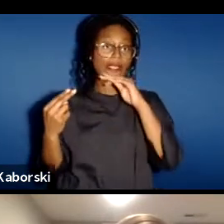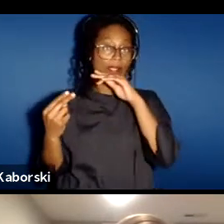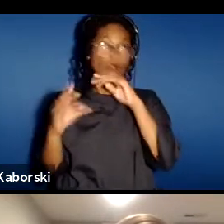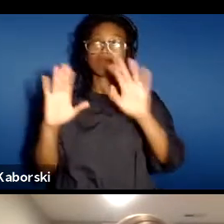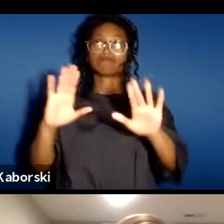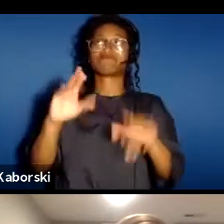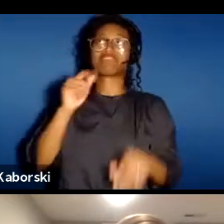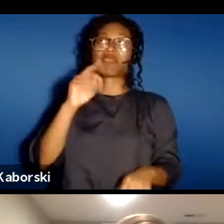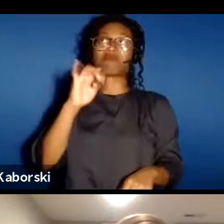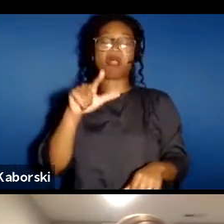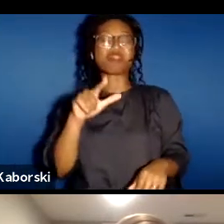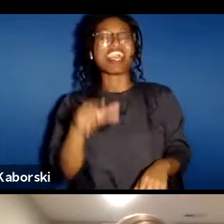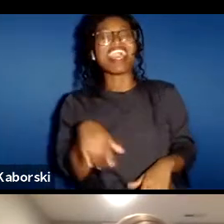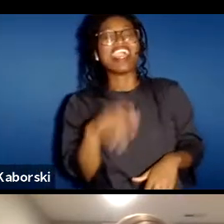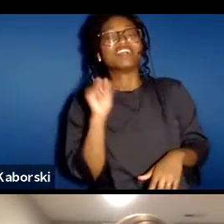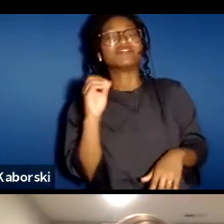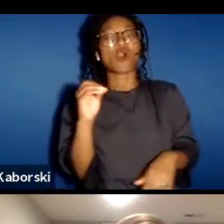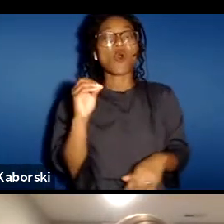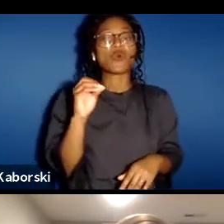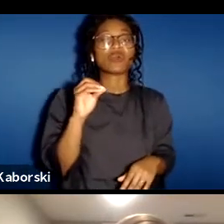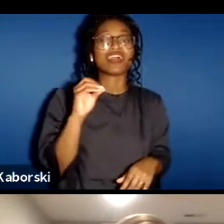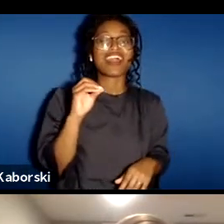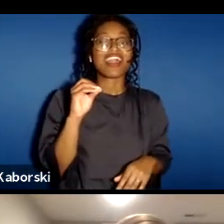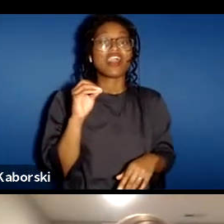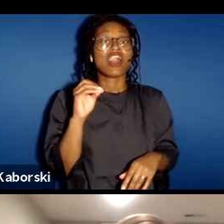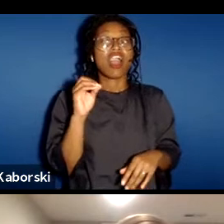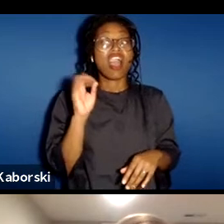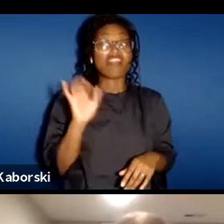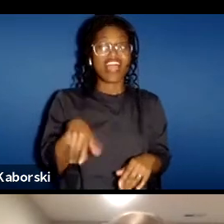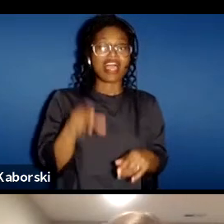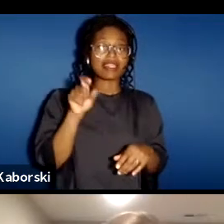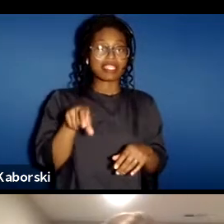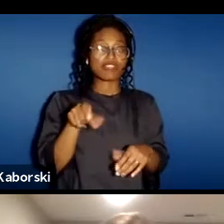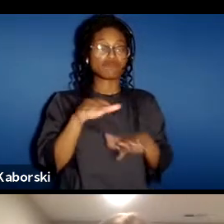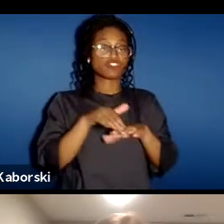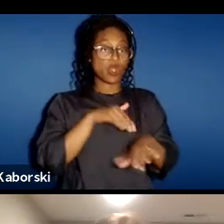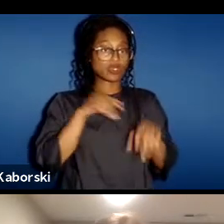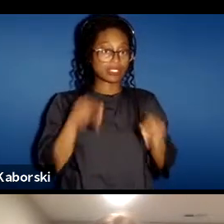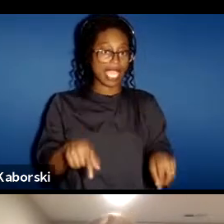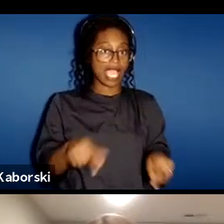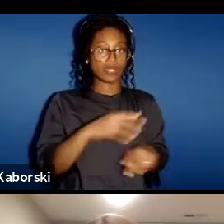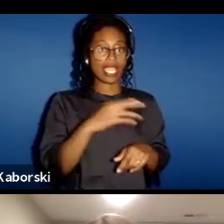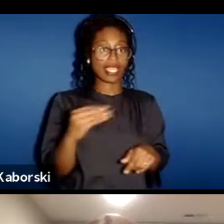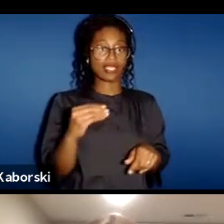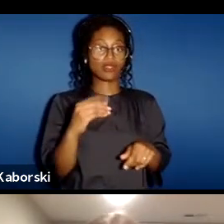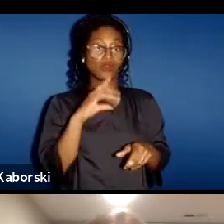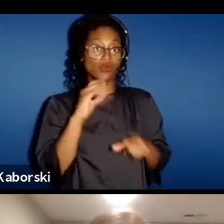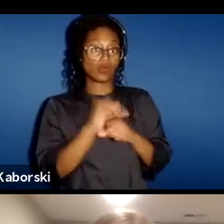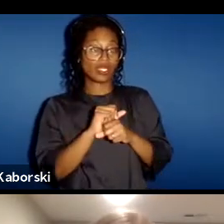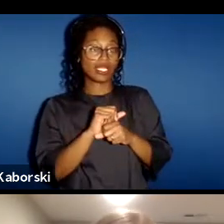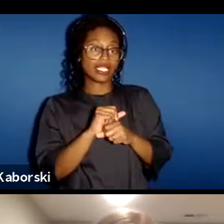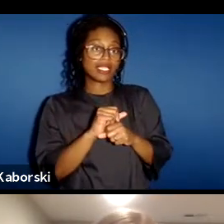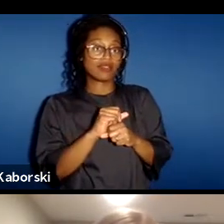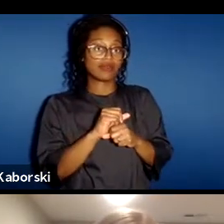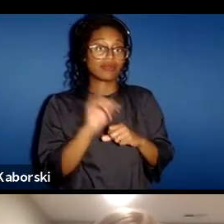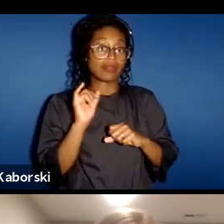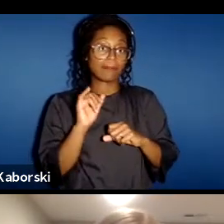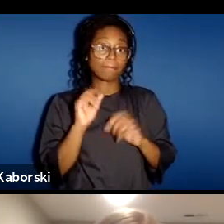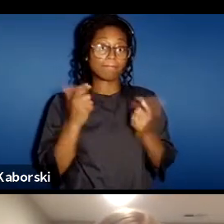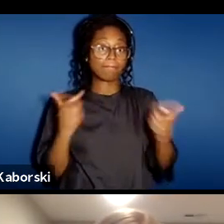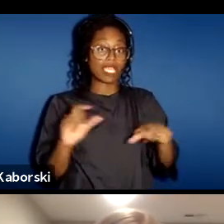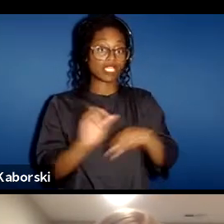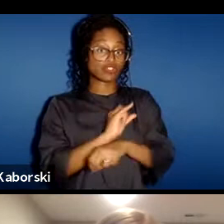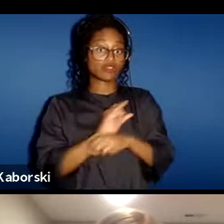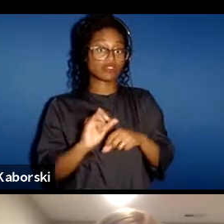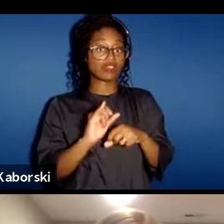April. And so the need for that has slowed, and also the really big industrial producers of